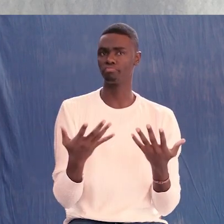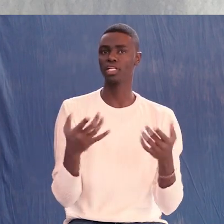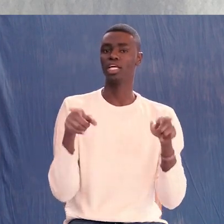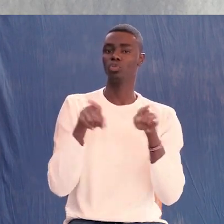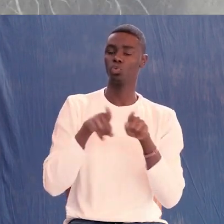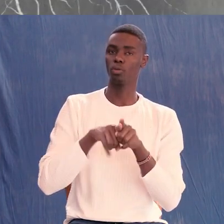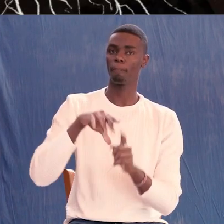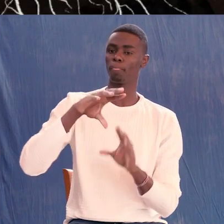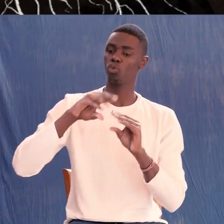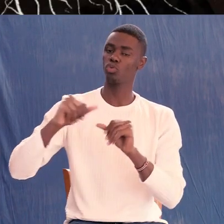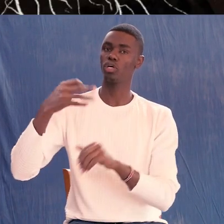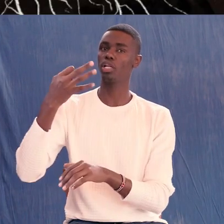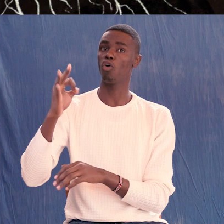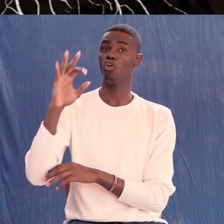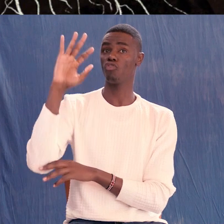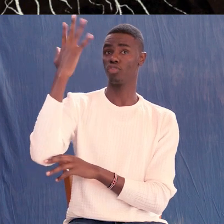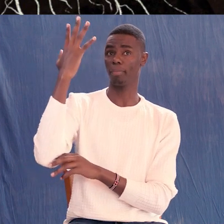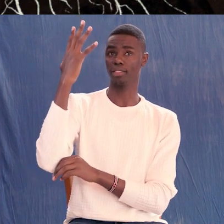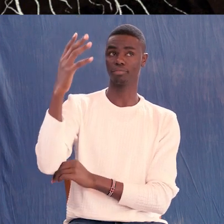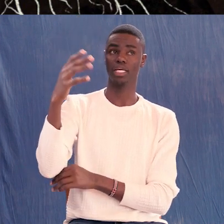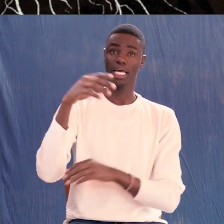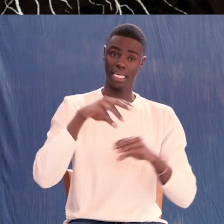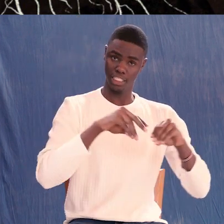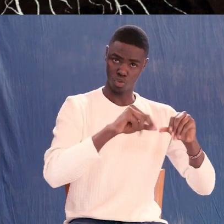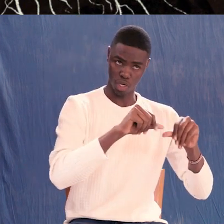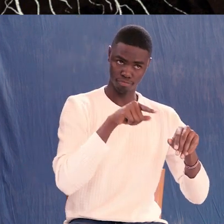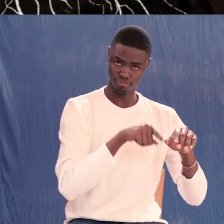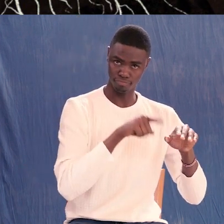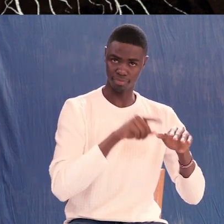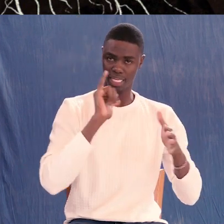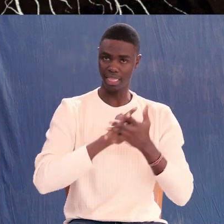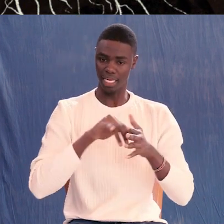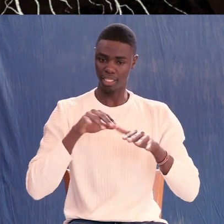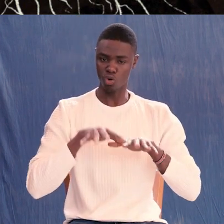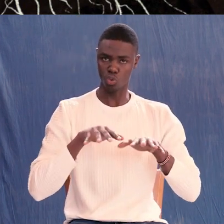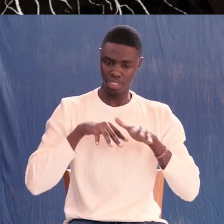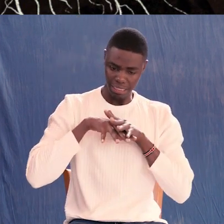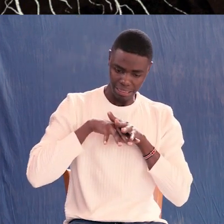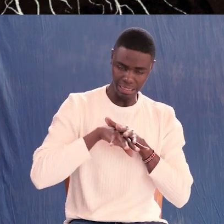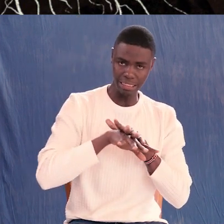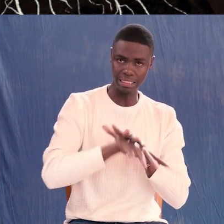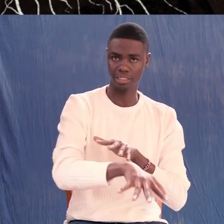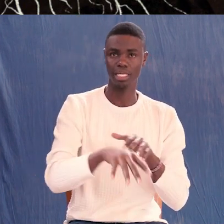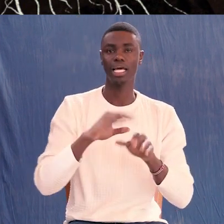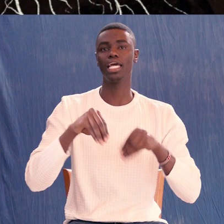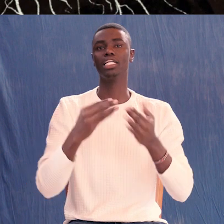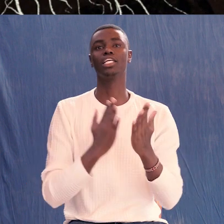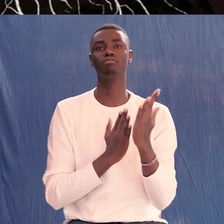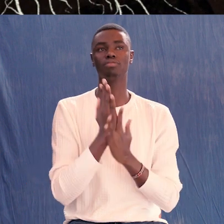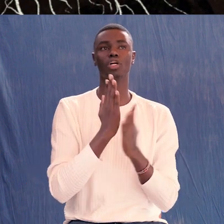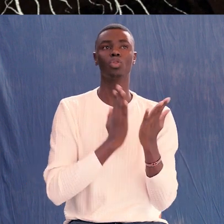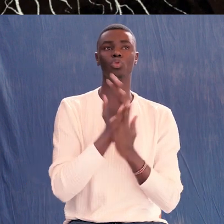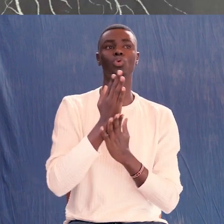soil for plants. You see, it's the soil that kind of anchors the roots. It's the soil that gives the medium through which the